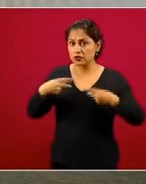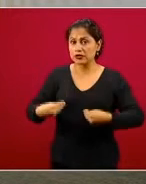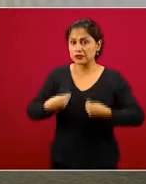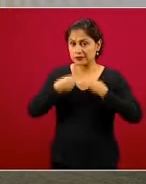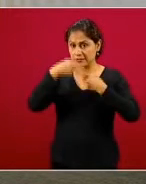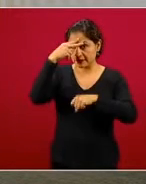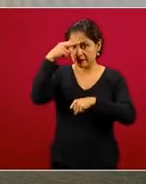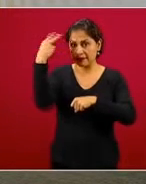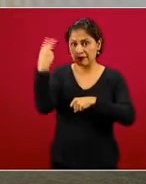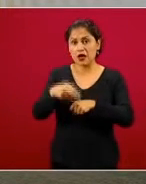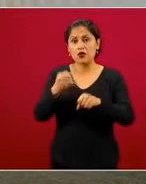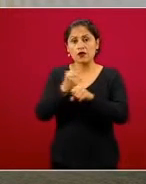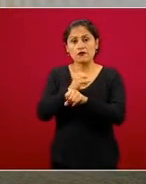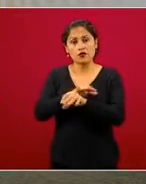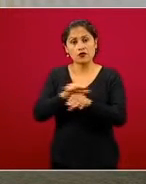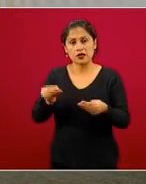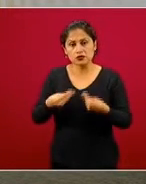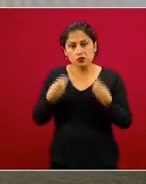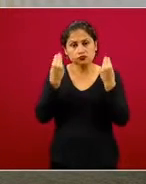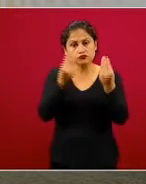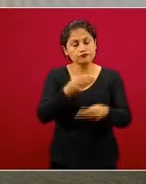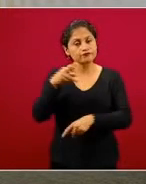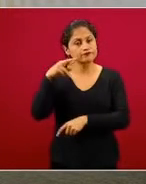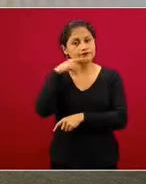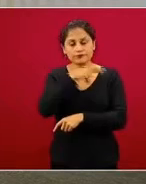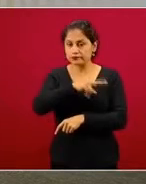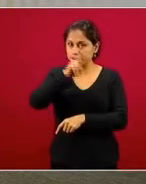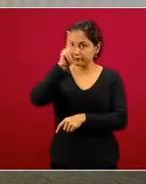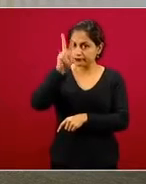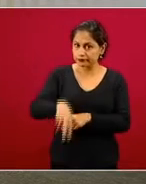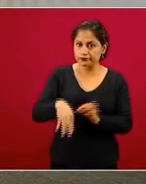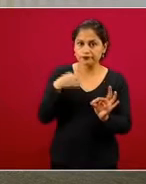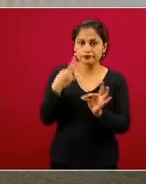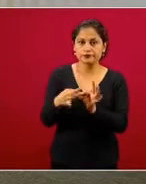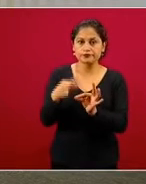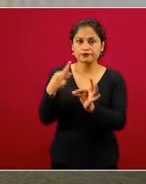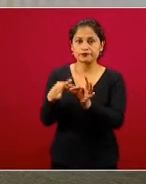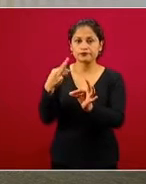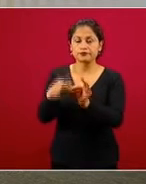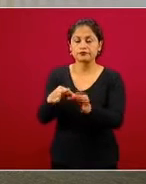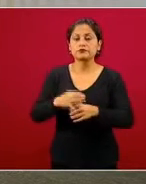federal government is to provide